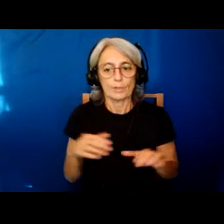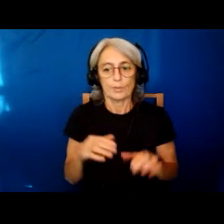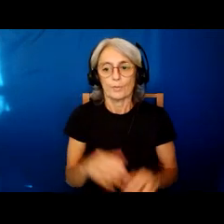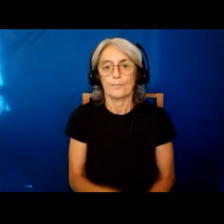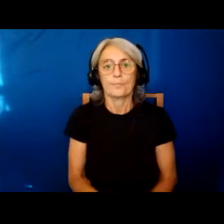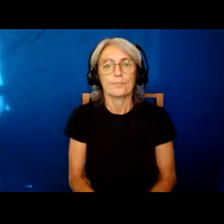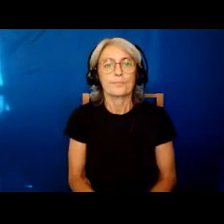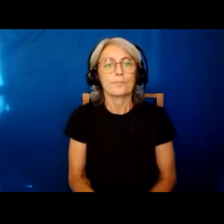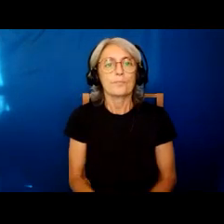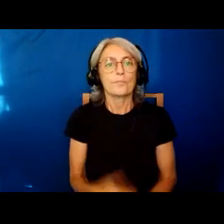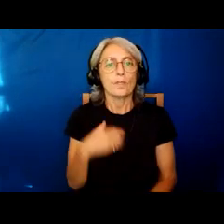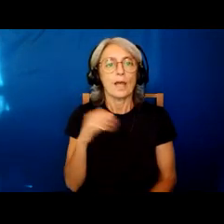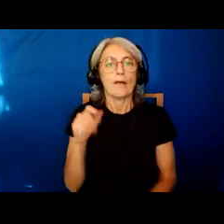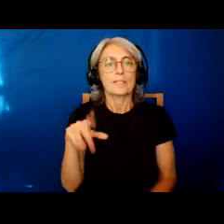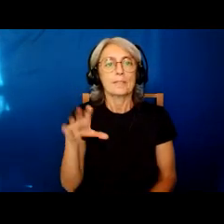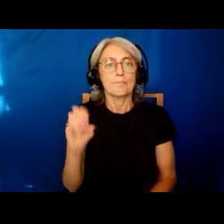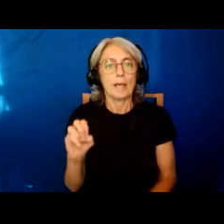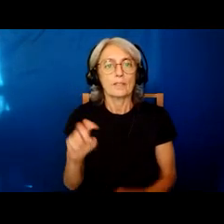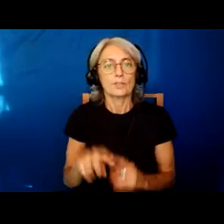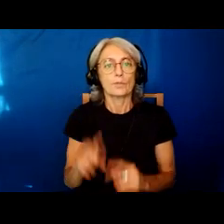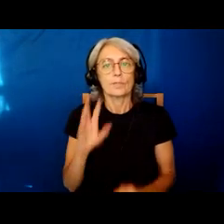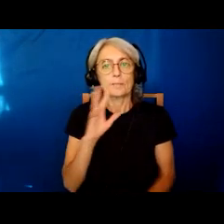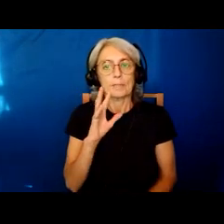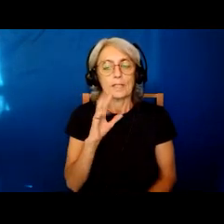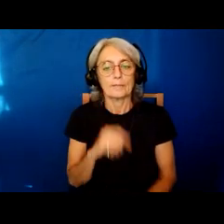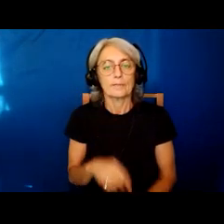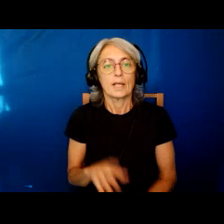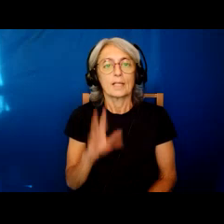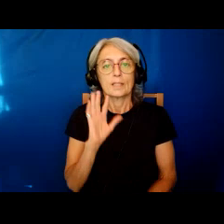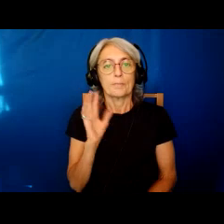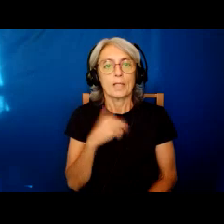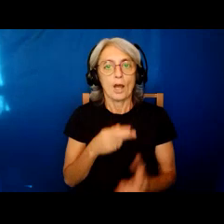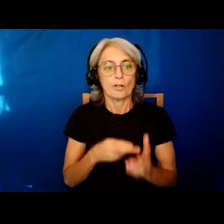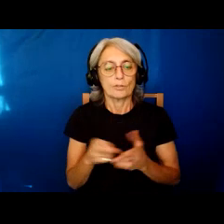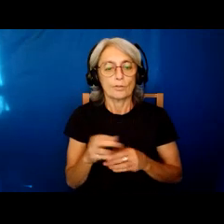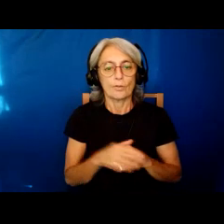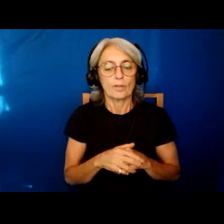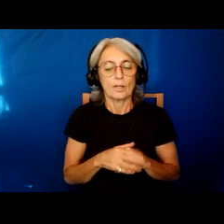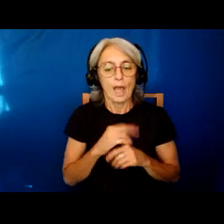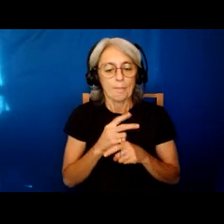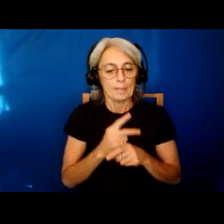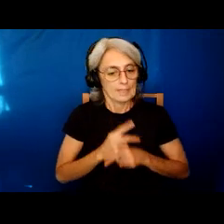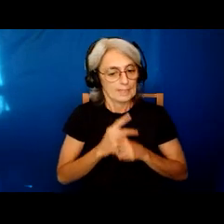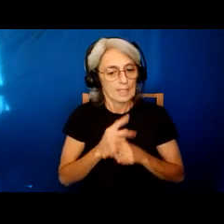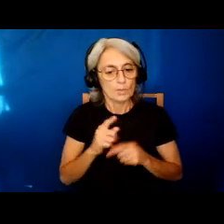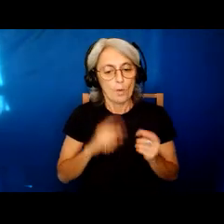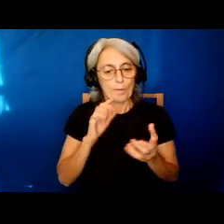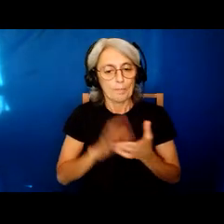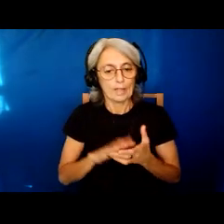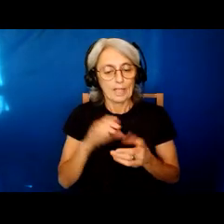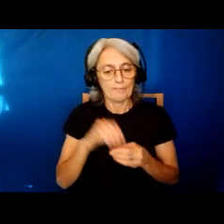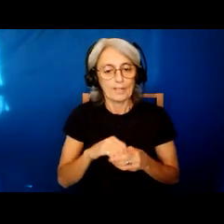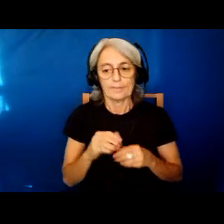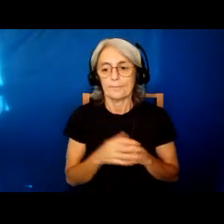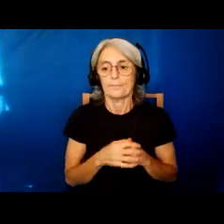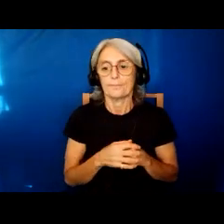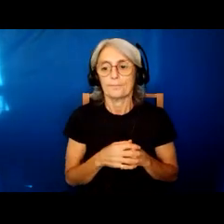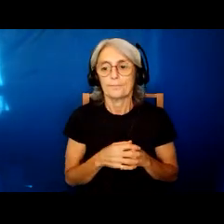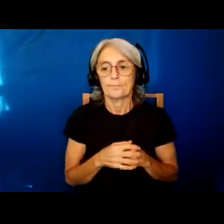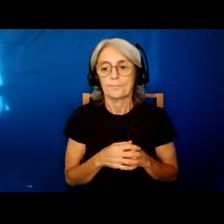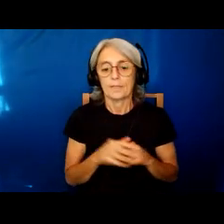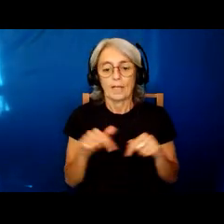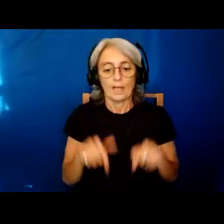space, to be able to speak our truth, and be intentional about what we believe in. And in this city